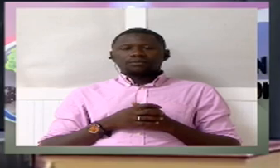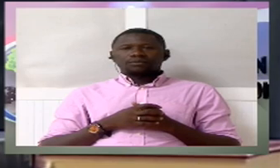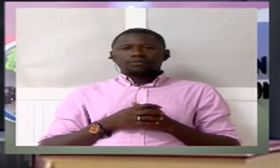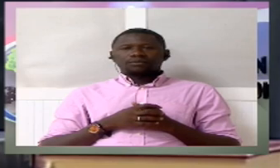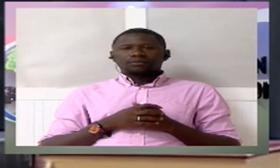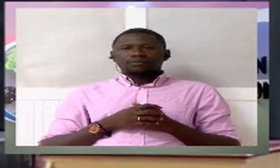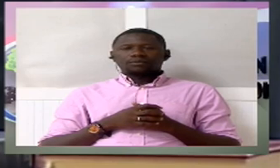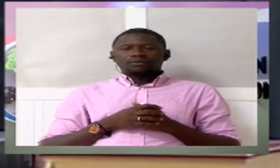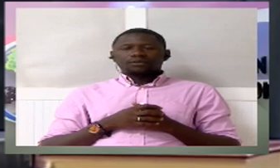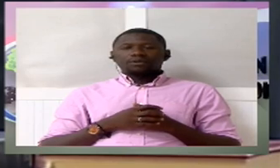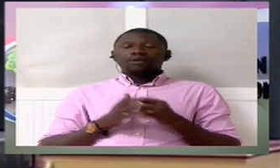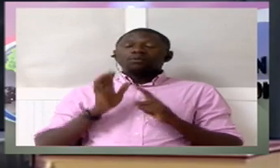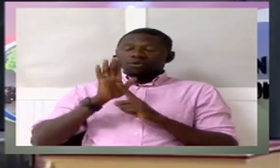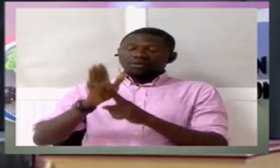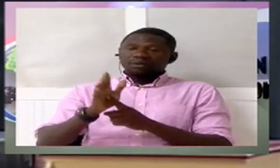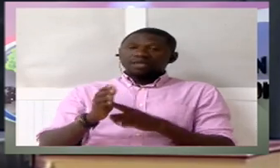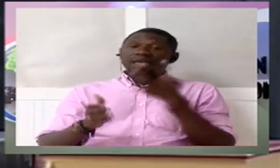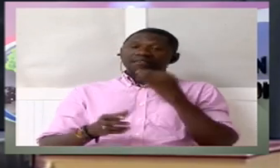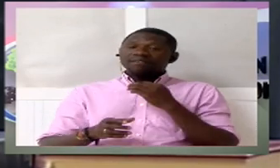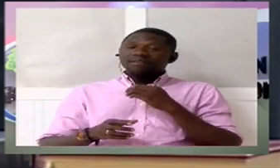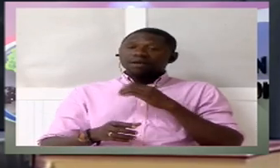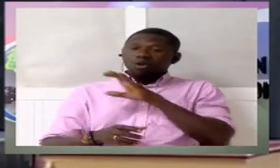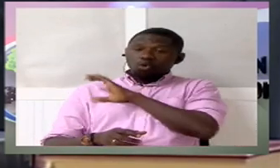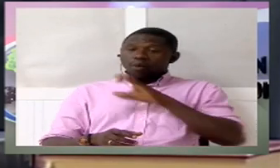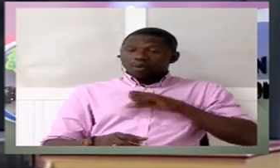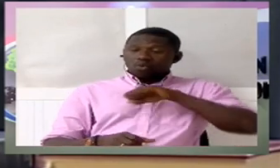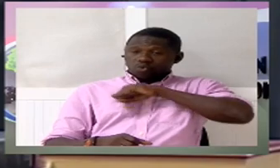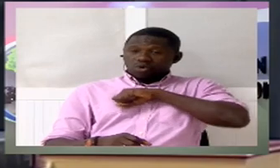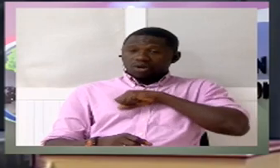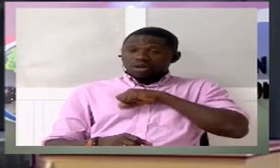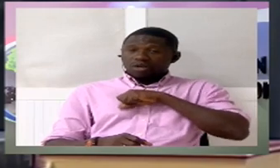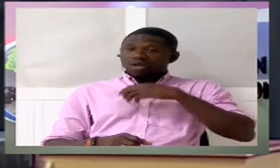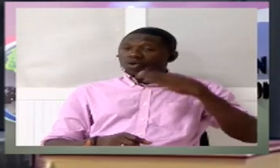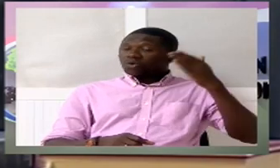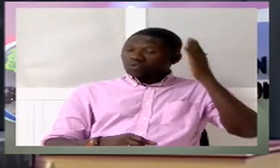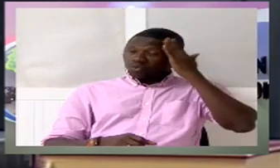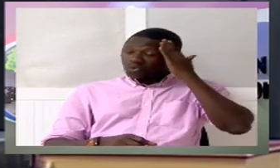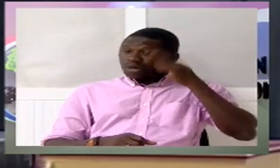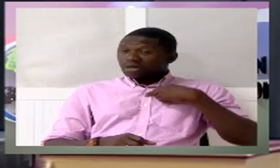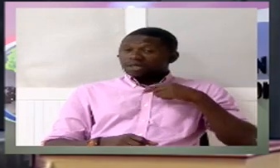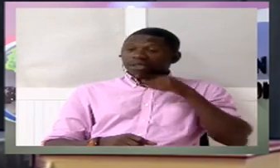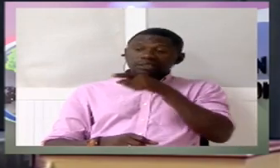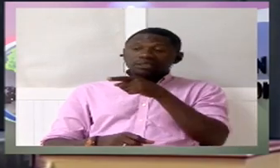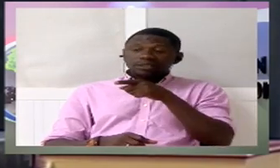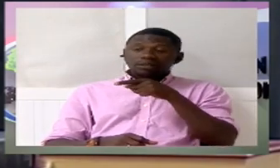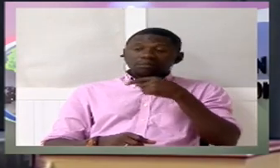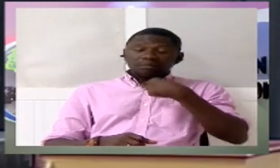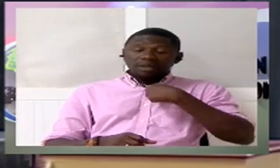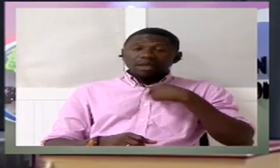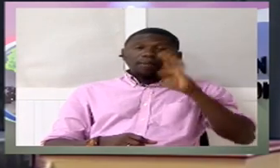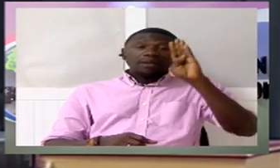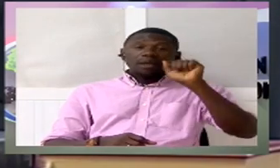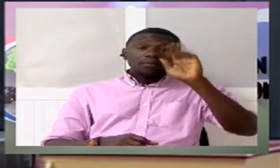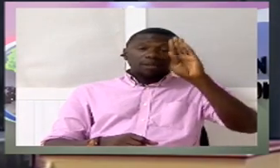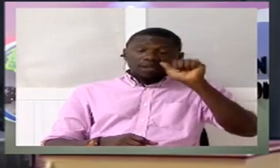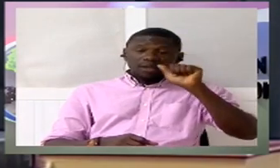bungo ni. The landlord who was Baba's family, we went to look for a house. We had an